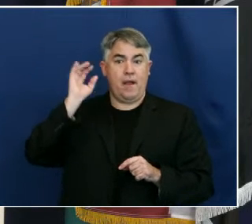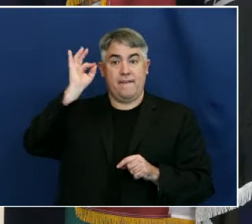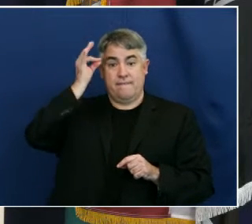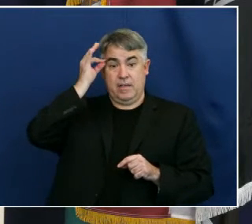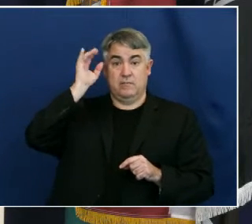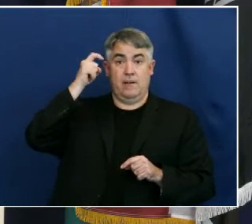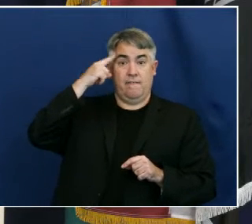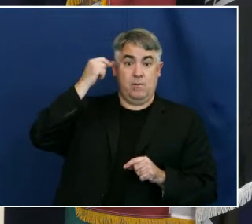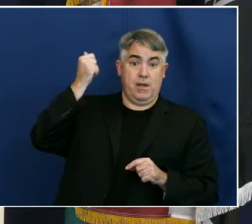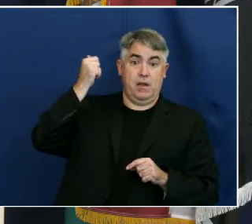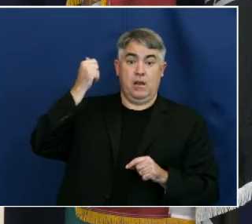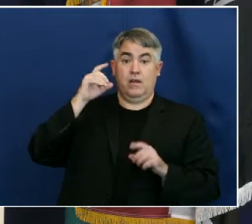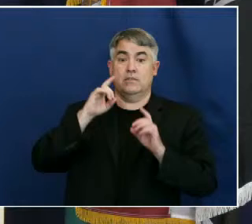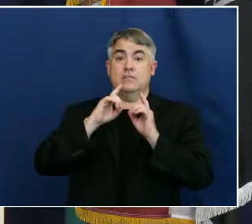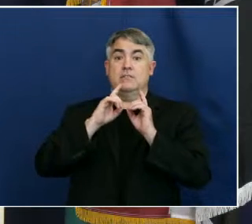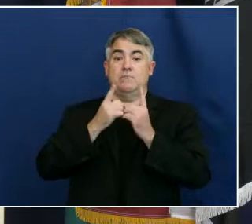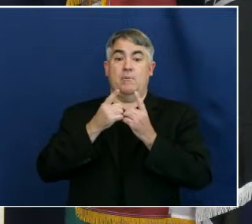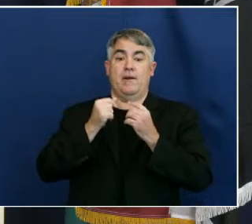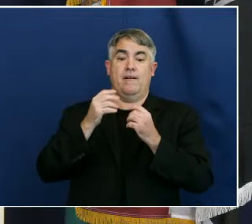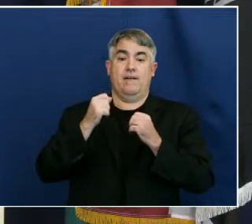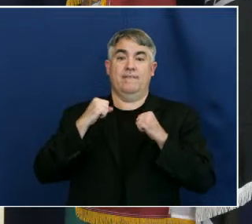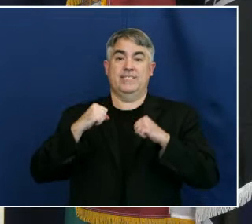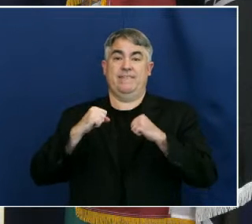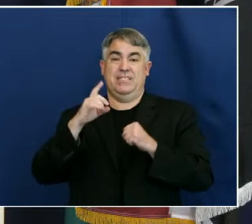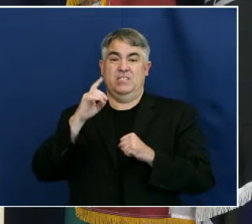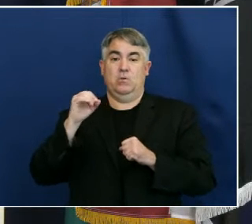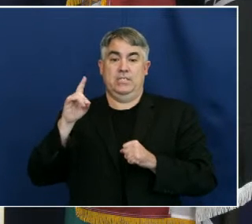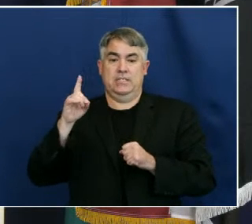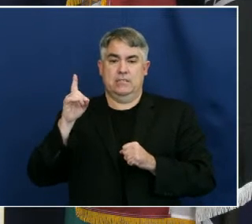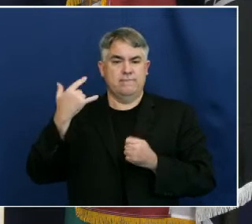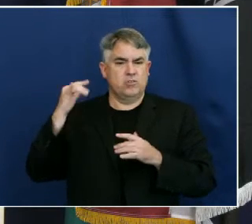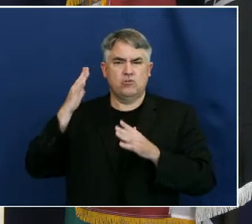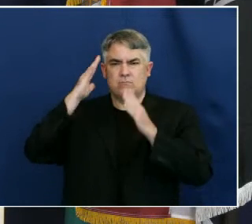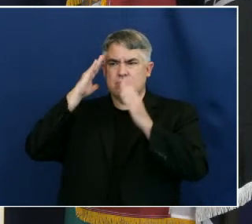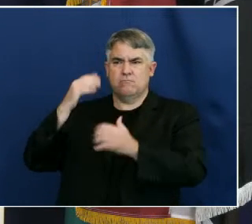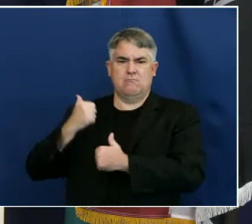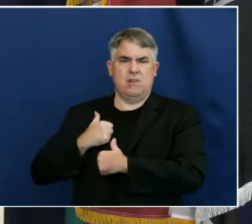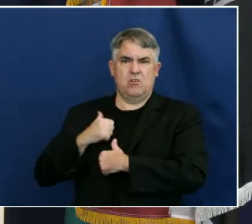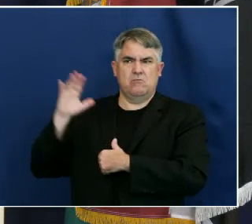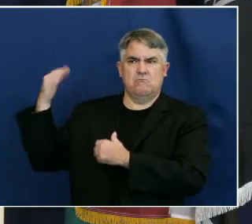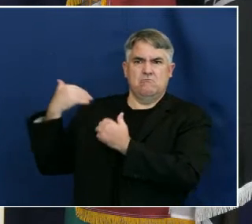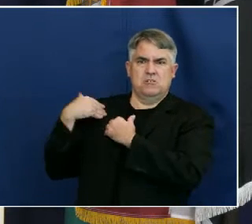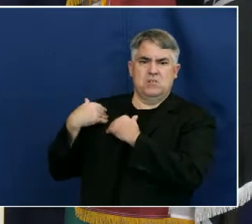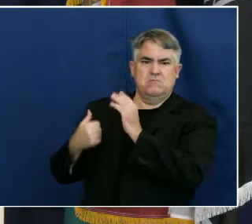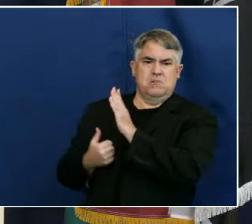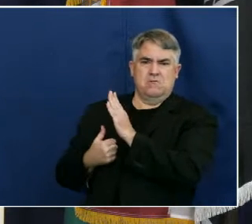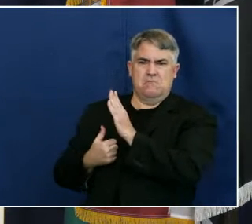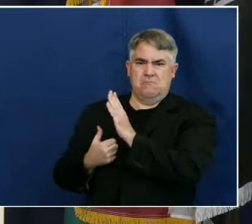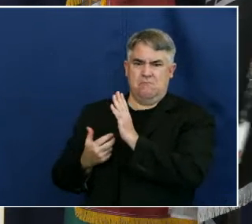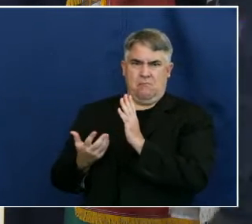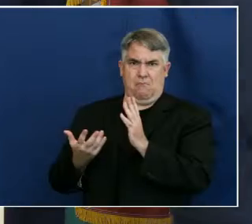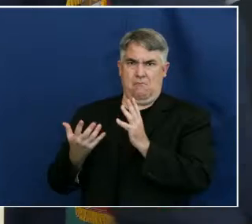their populations, and so I'm not aware of that, and I don't know if Dr. McDonald is.